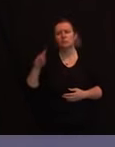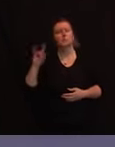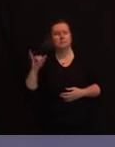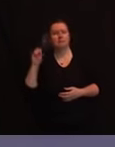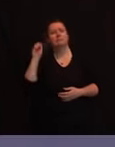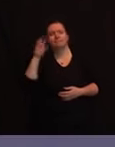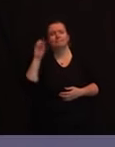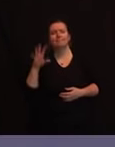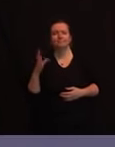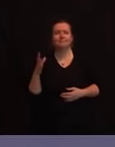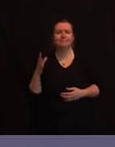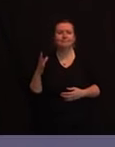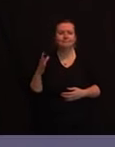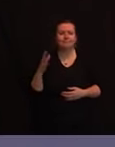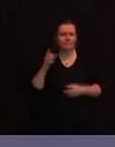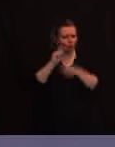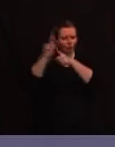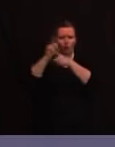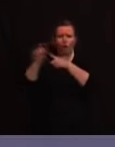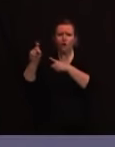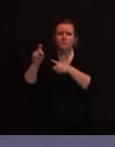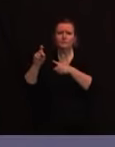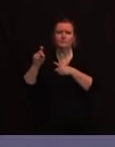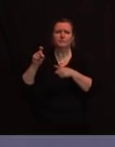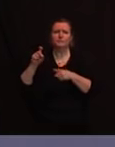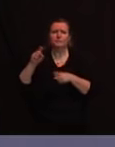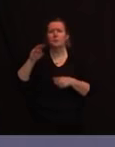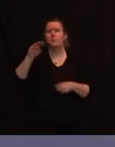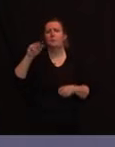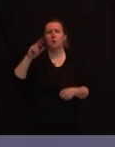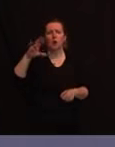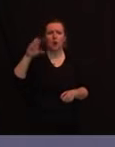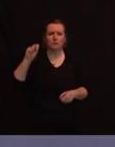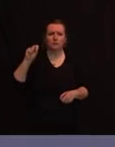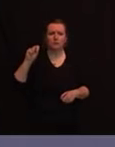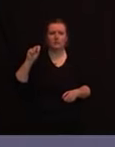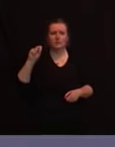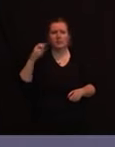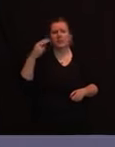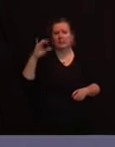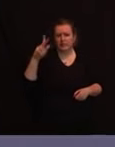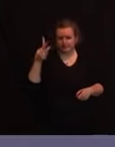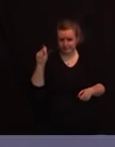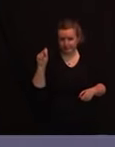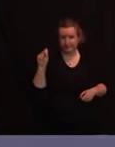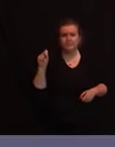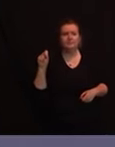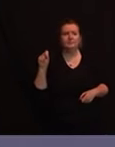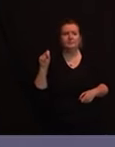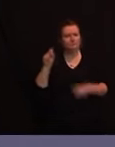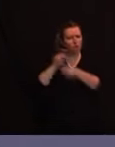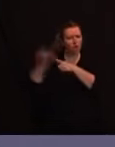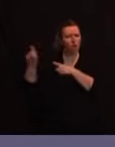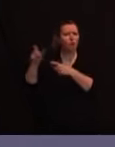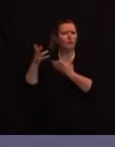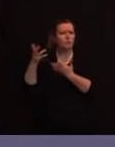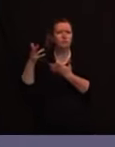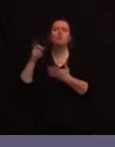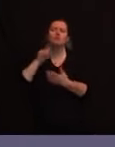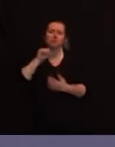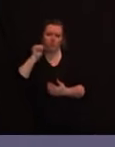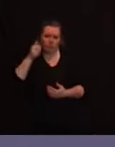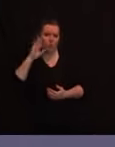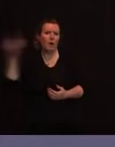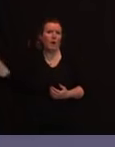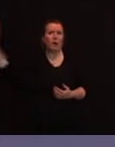Hicks, but we've indicated, I think, for several days that we'd like to get him here, and he will be our guest tomorrow. So I